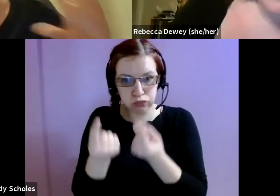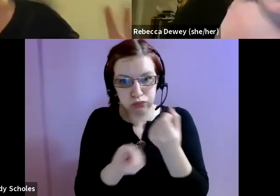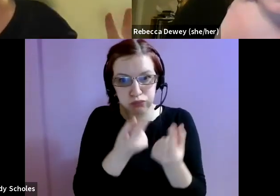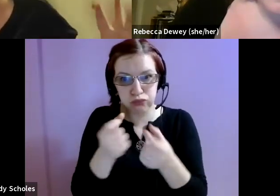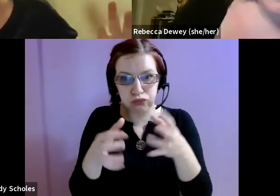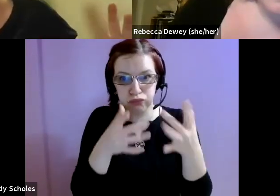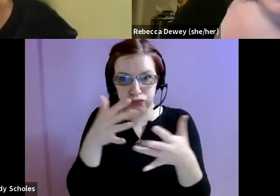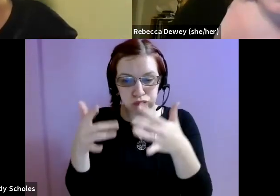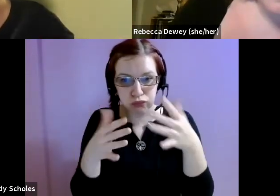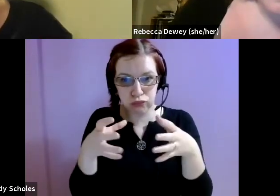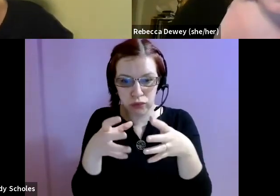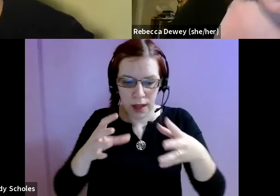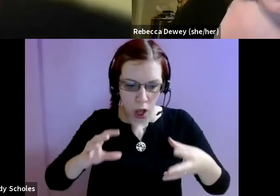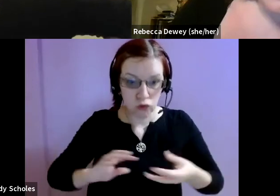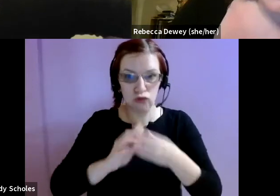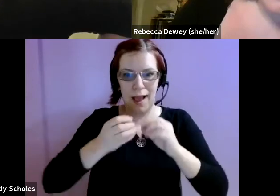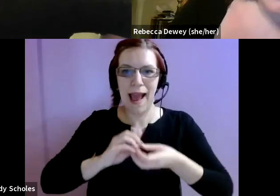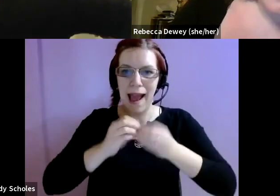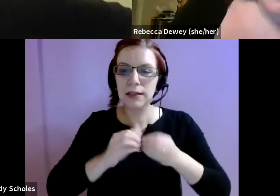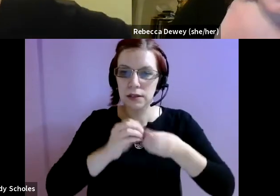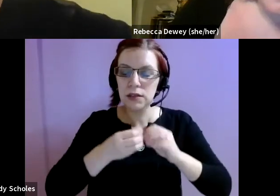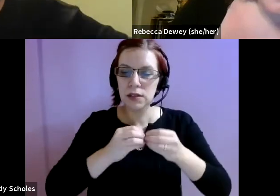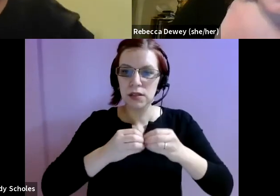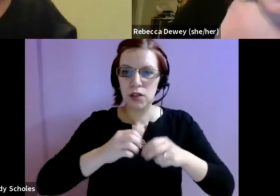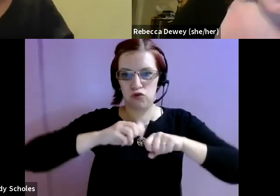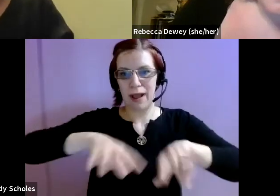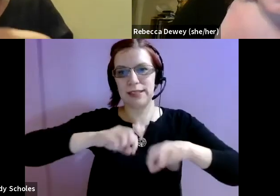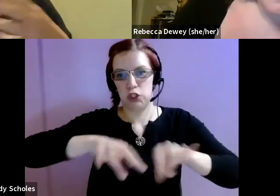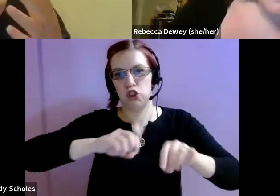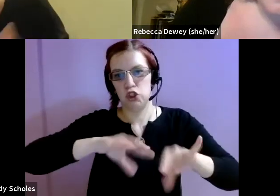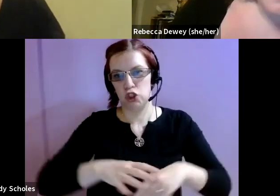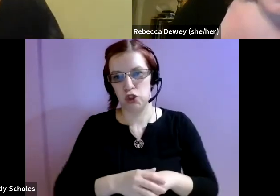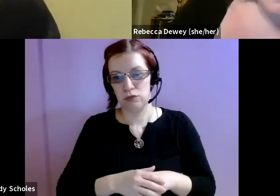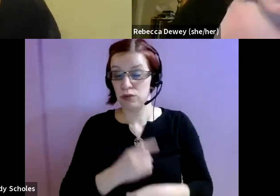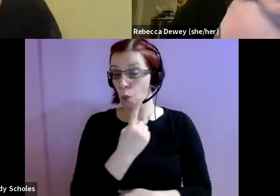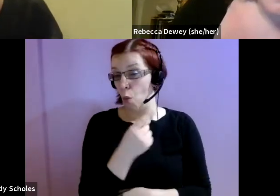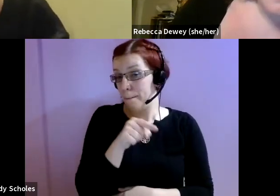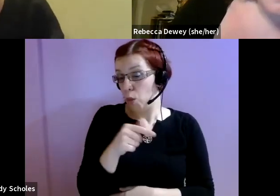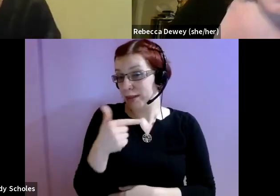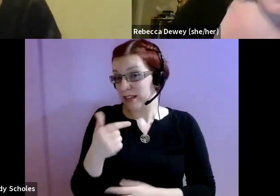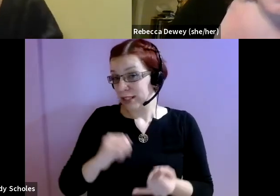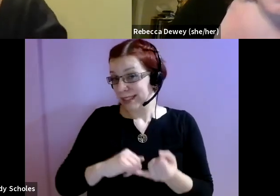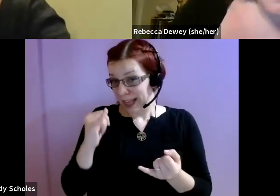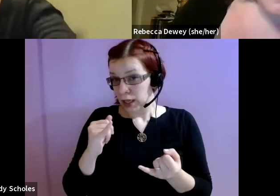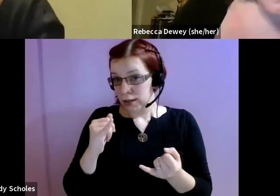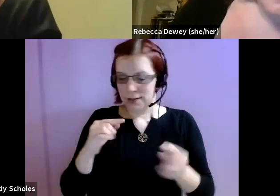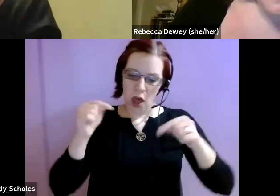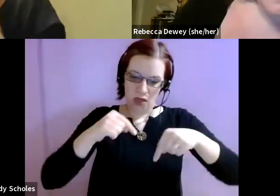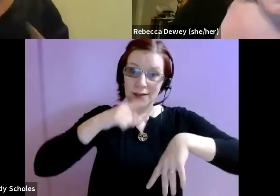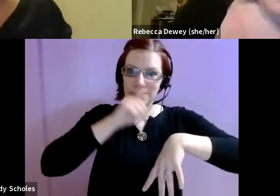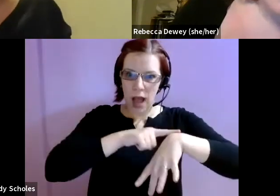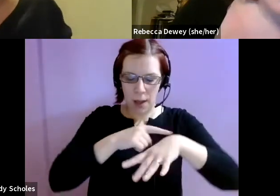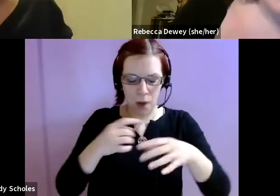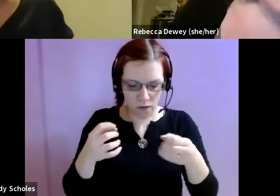producing electromagnetic radiation. So that 1.7 seconds, it probably takes some time for the nuclear reactions to get to the point